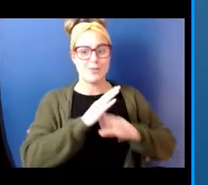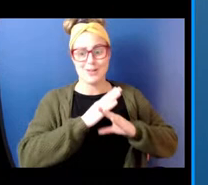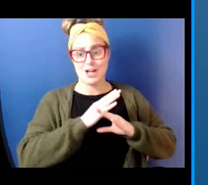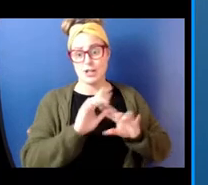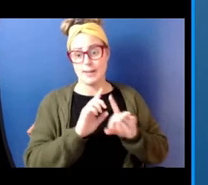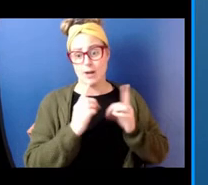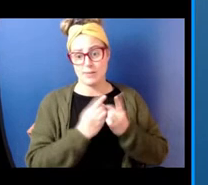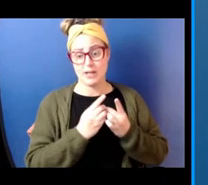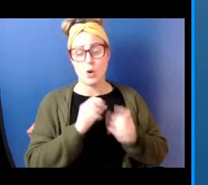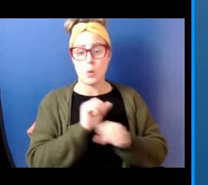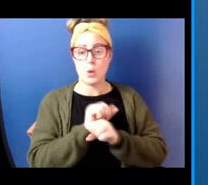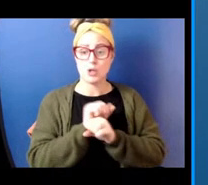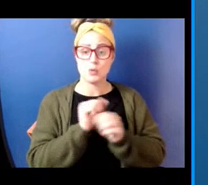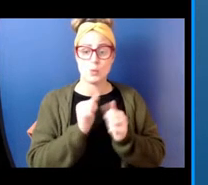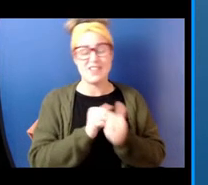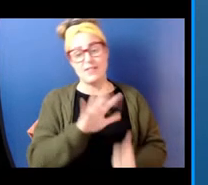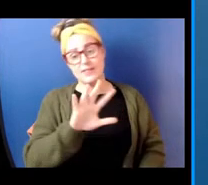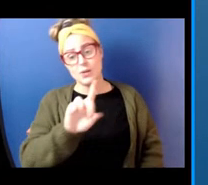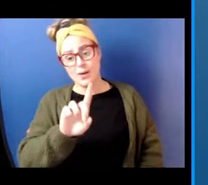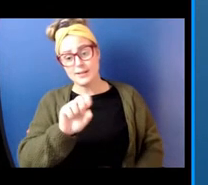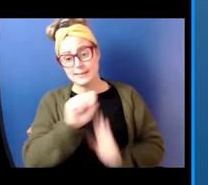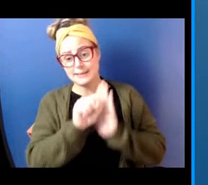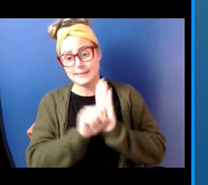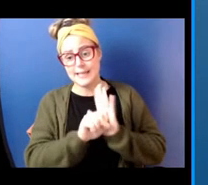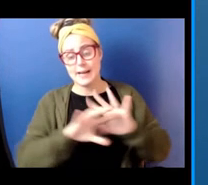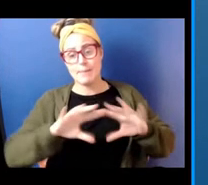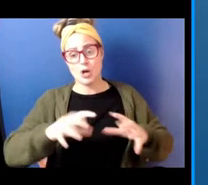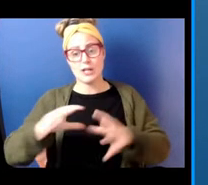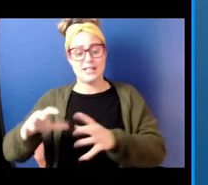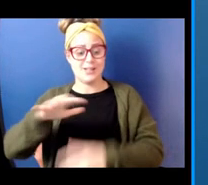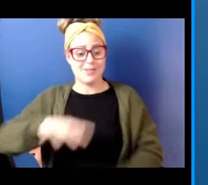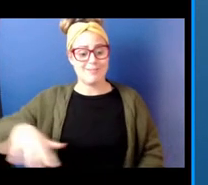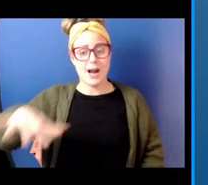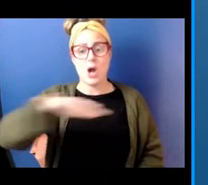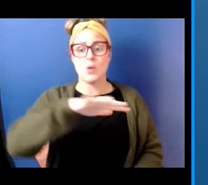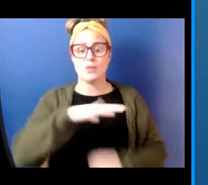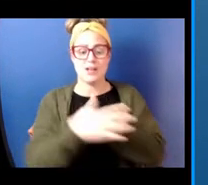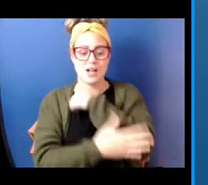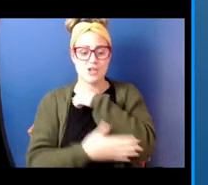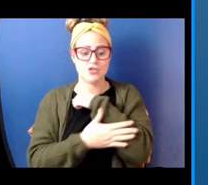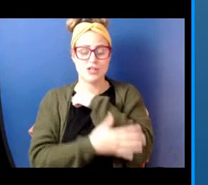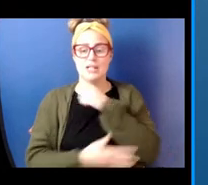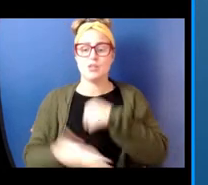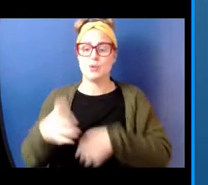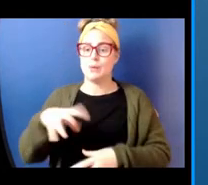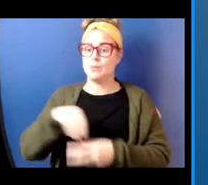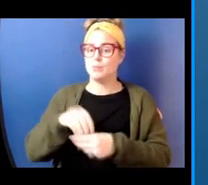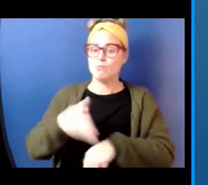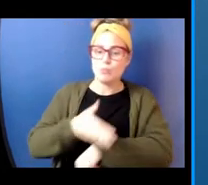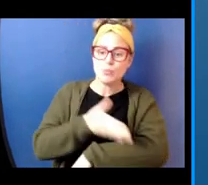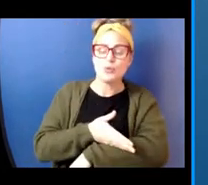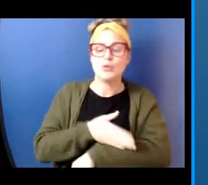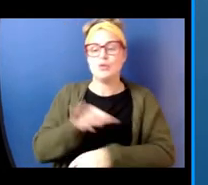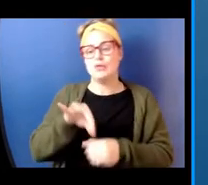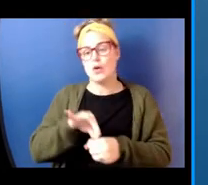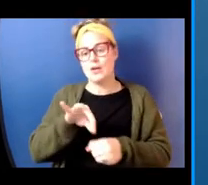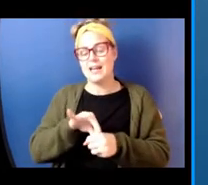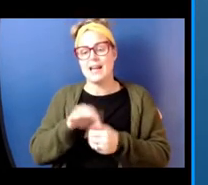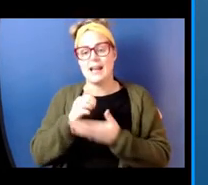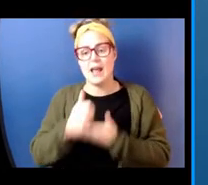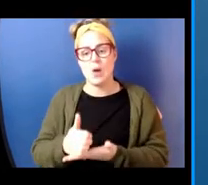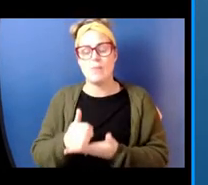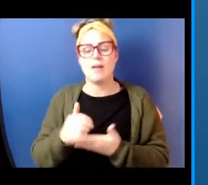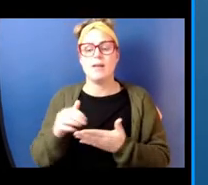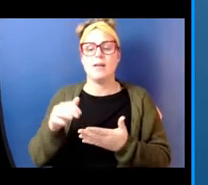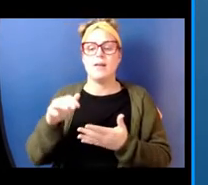51 state parties around the country to improve voting and help elect Democrats that's that's where